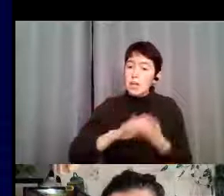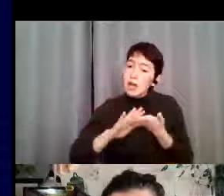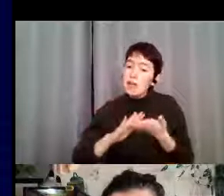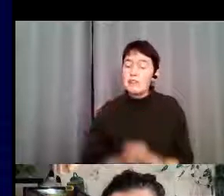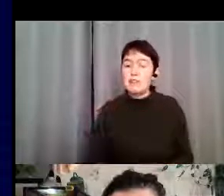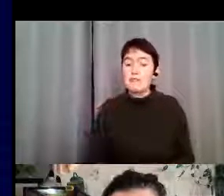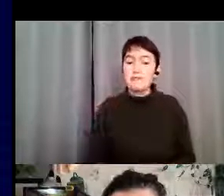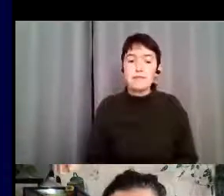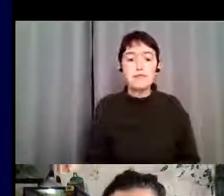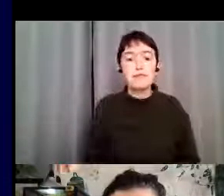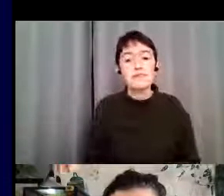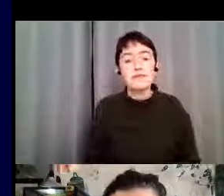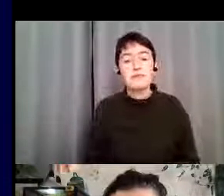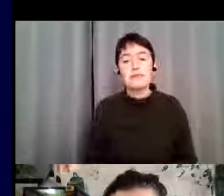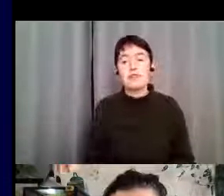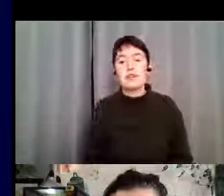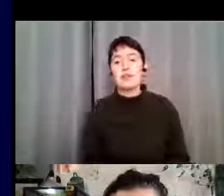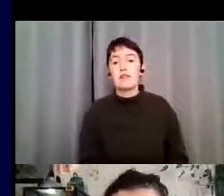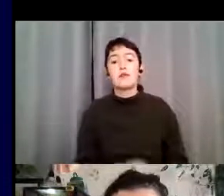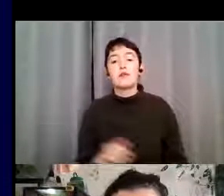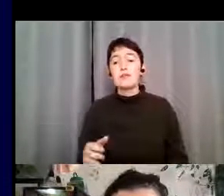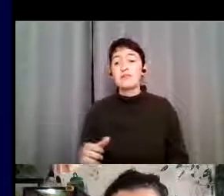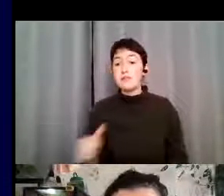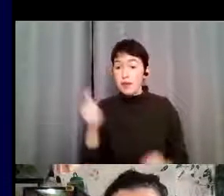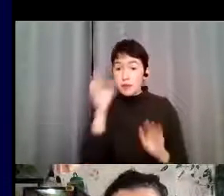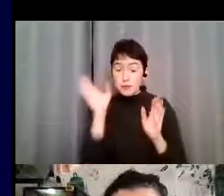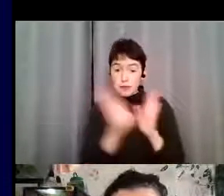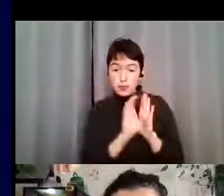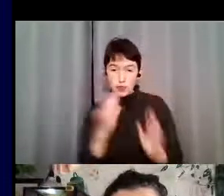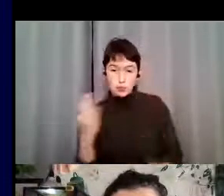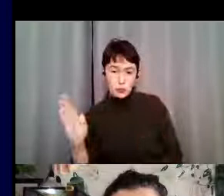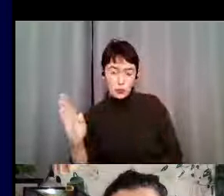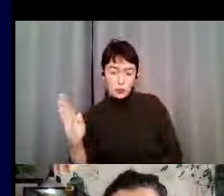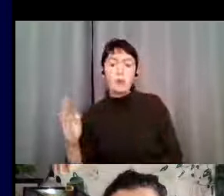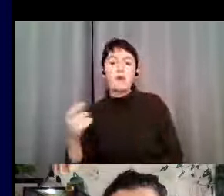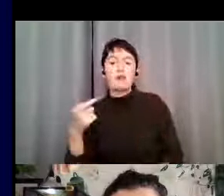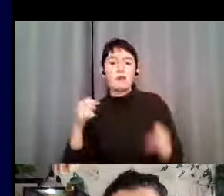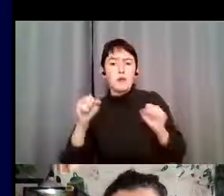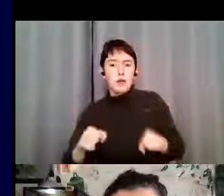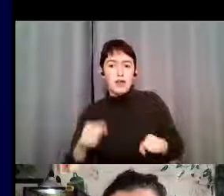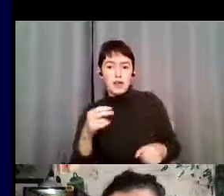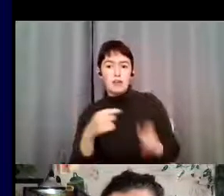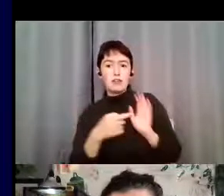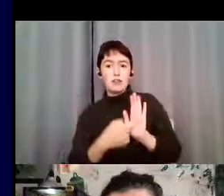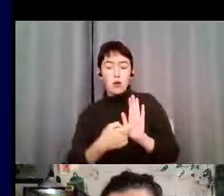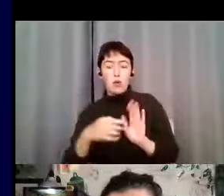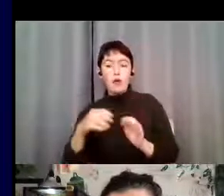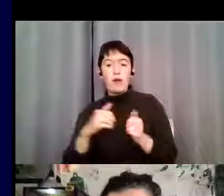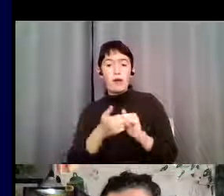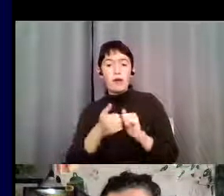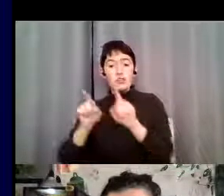also see through another one of the cameras on LRO how starlight is reflected.